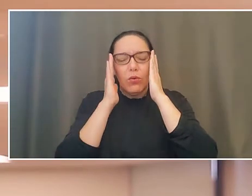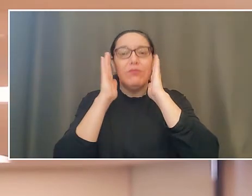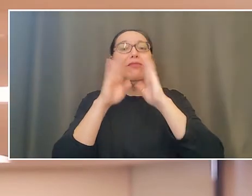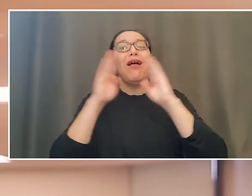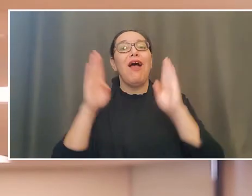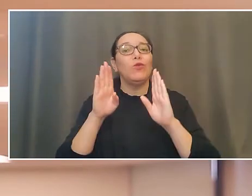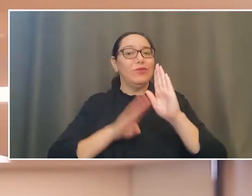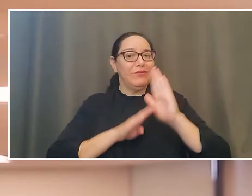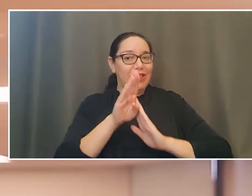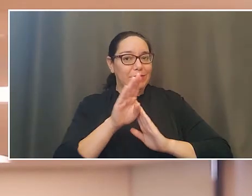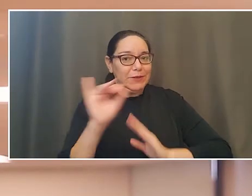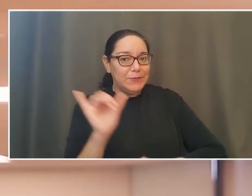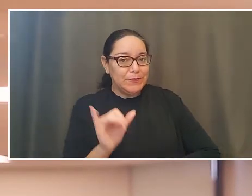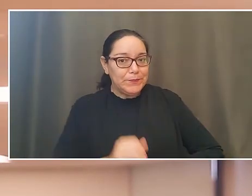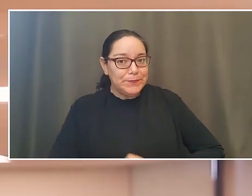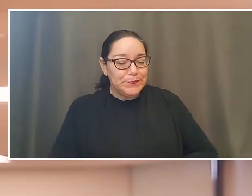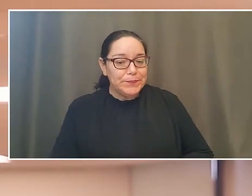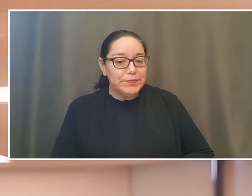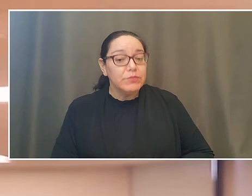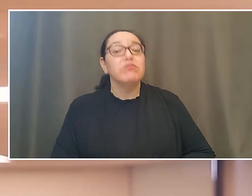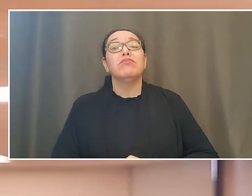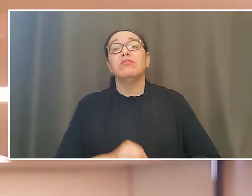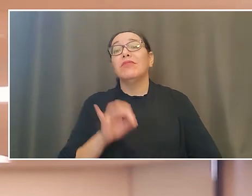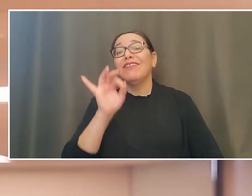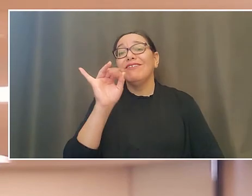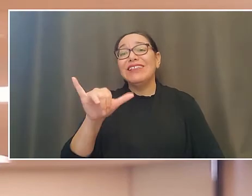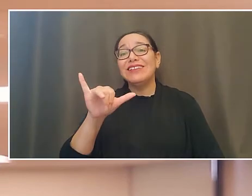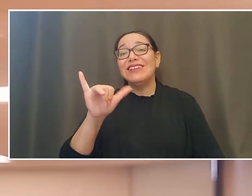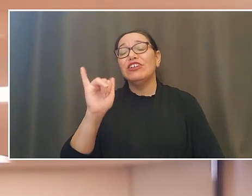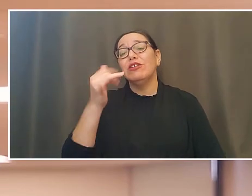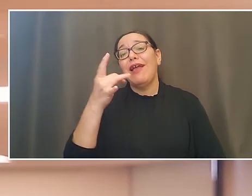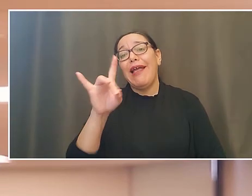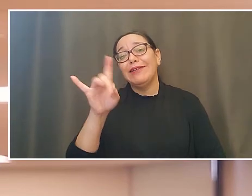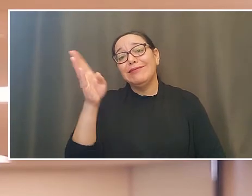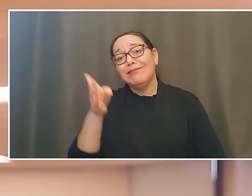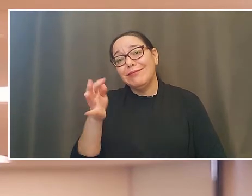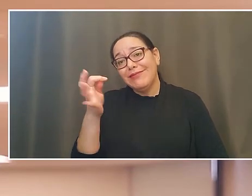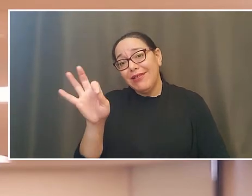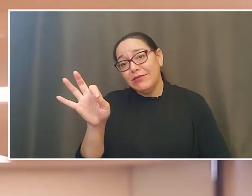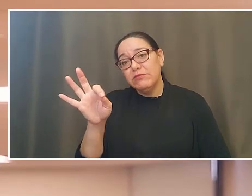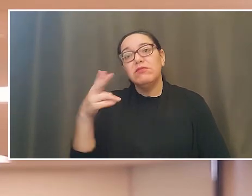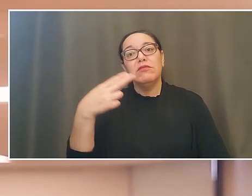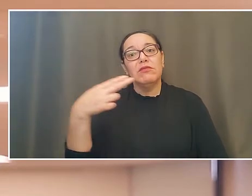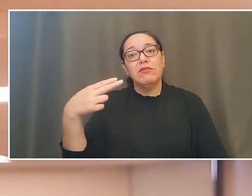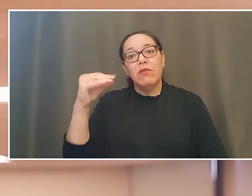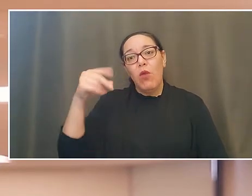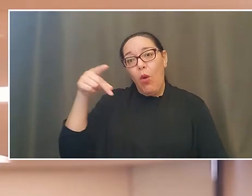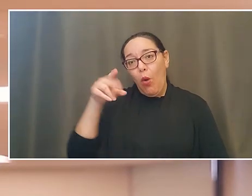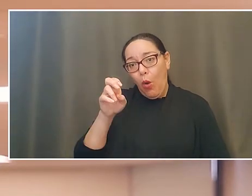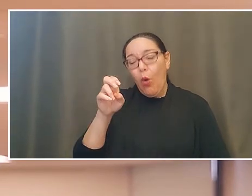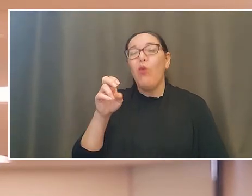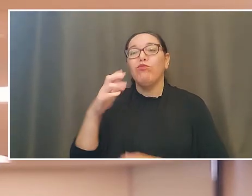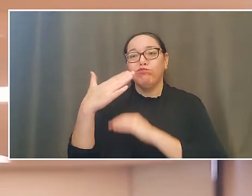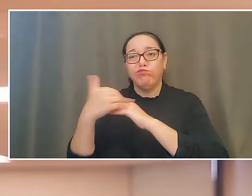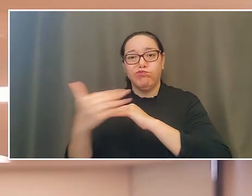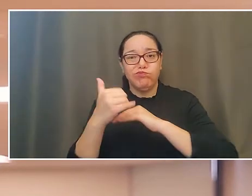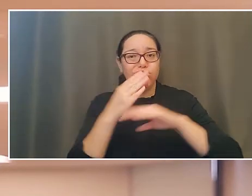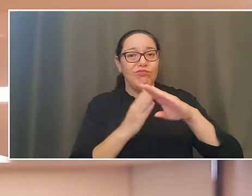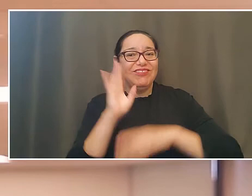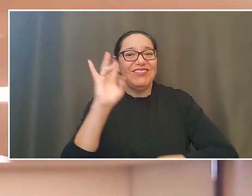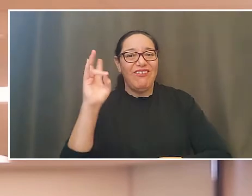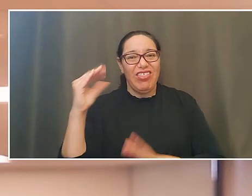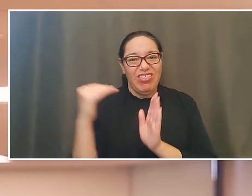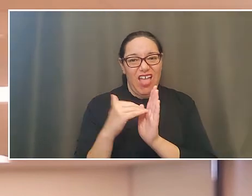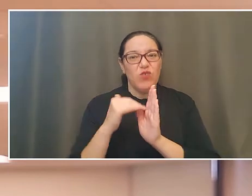development. In fiscal year 18-19, HOPE fielded over 7,000 calls for homeless